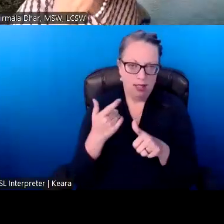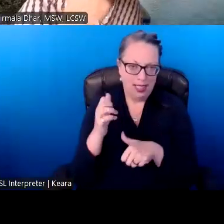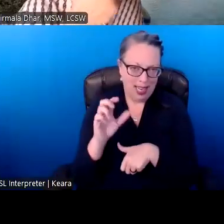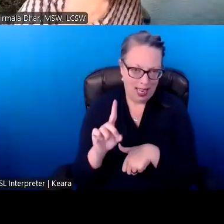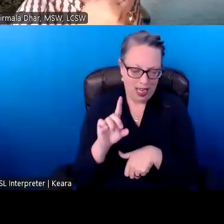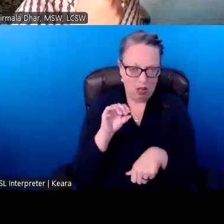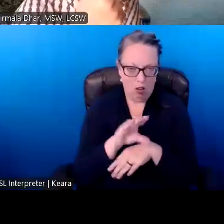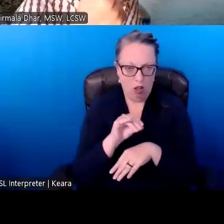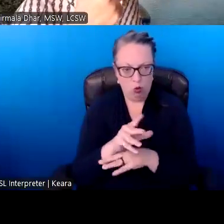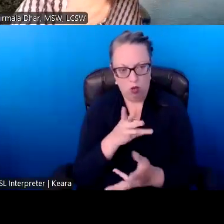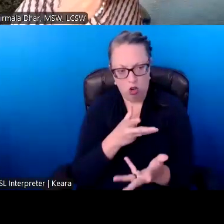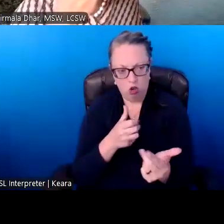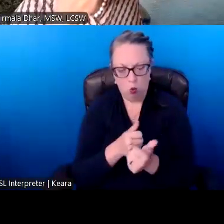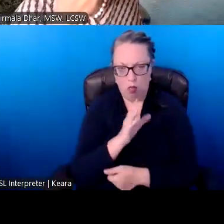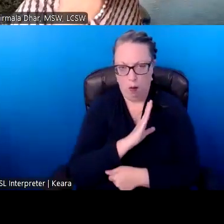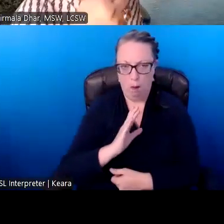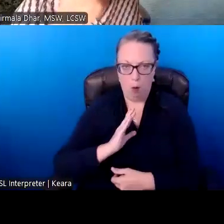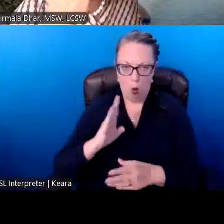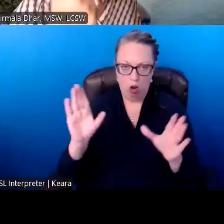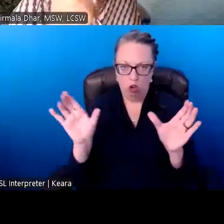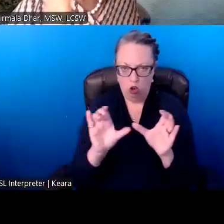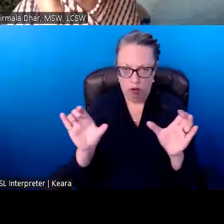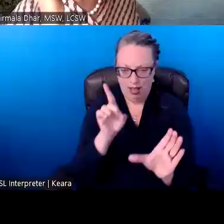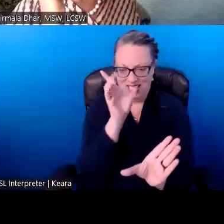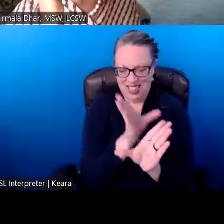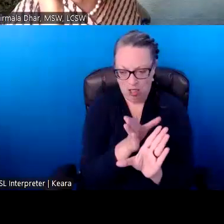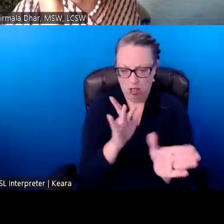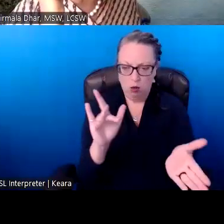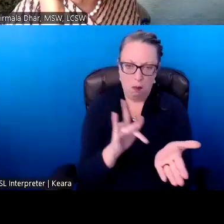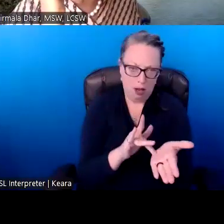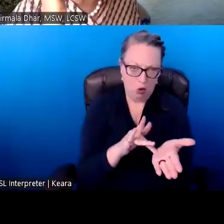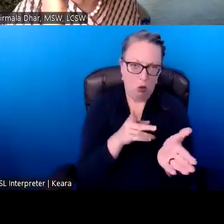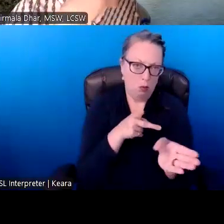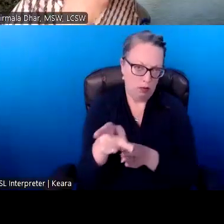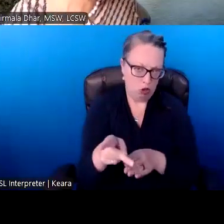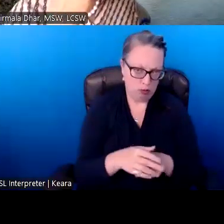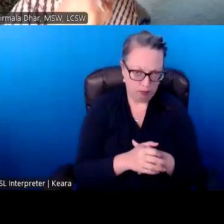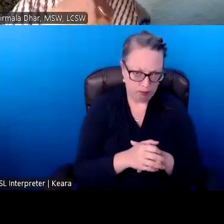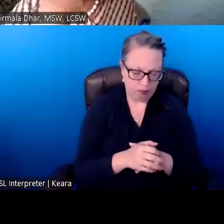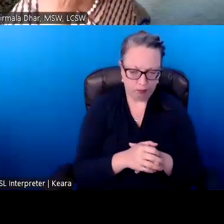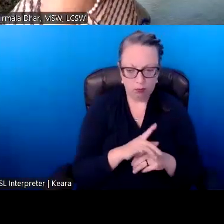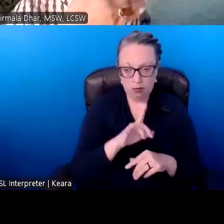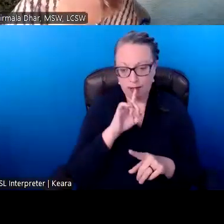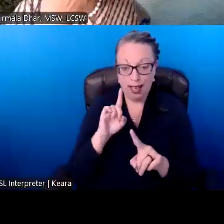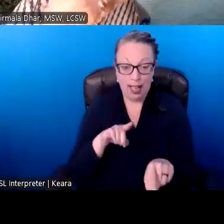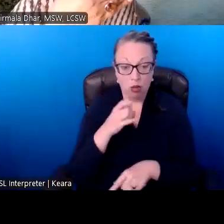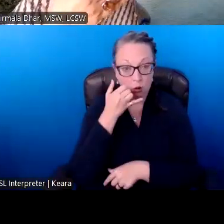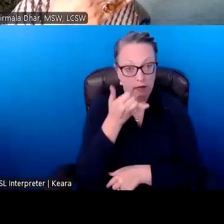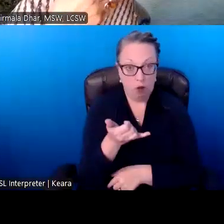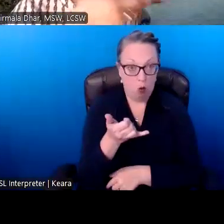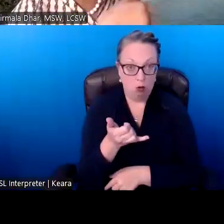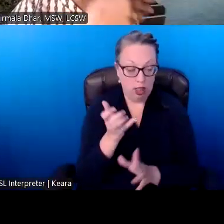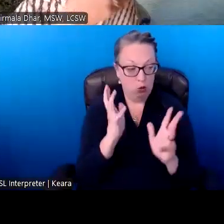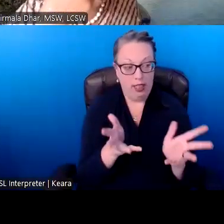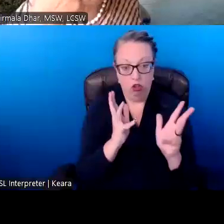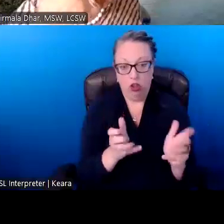a board-certified psychiatric and medical professional who answers the phone, and you can talk